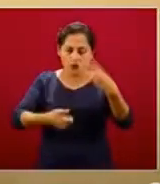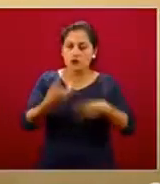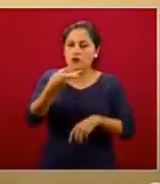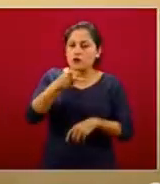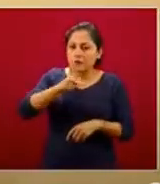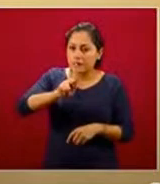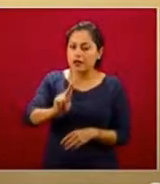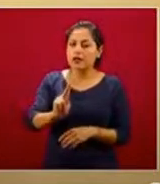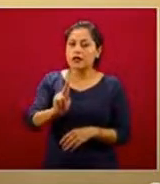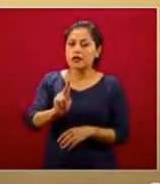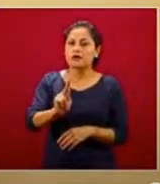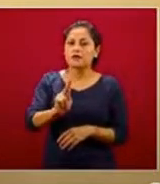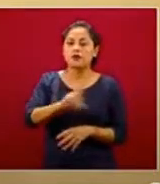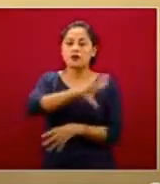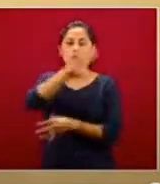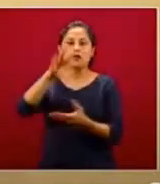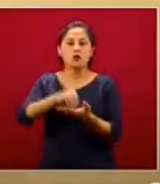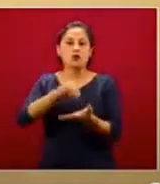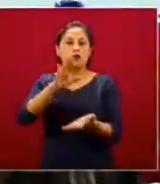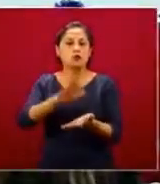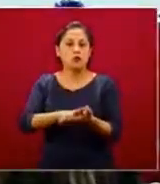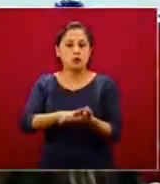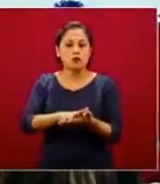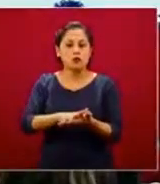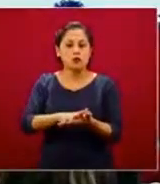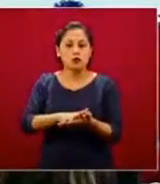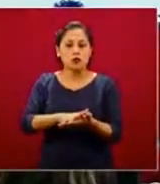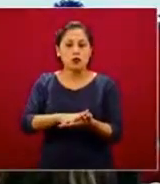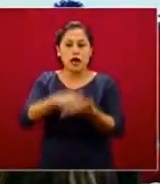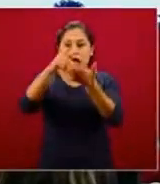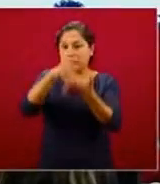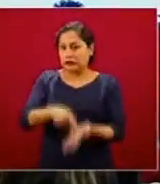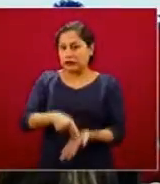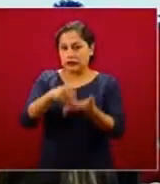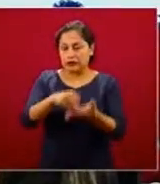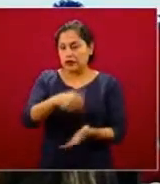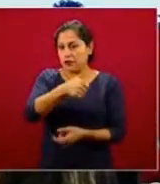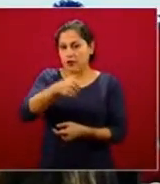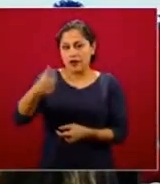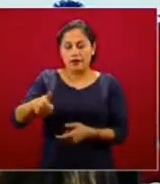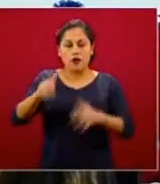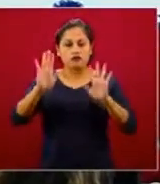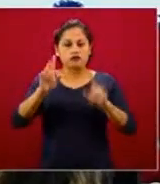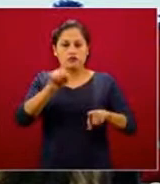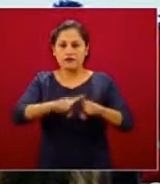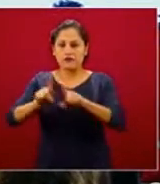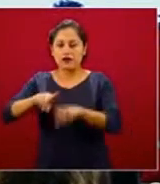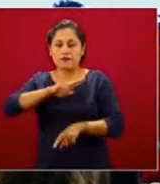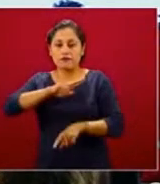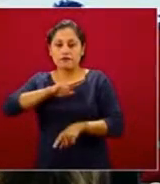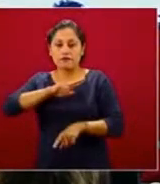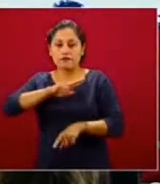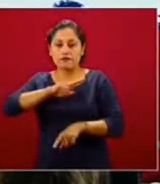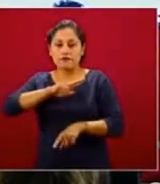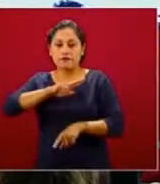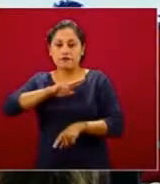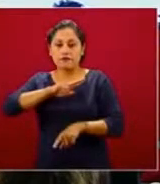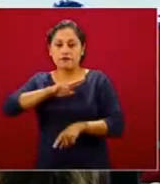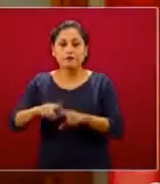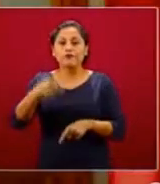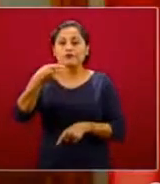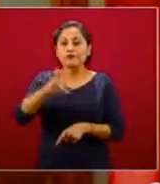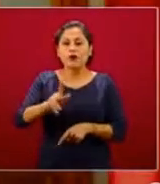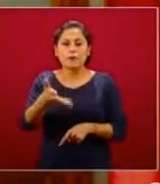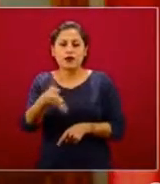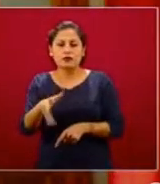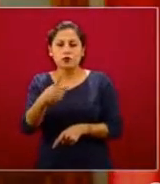en total tenemos, I'm sure you can't no lo see podemos this hablar de table, kilos, cada but tipo de insecticida. basically it's saying that in Pero tenemos total, un